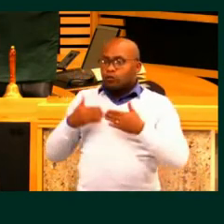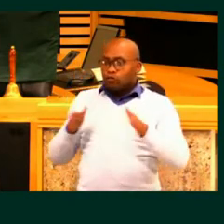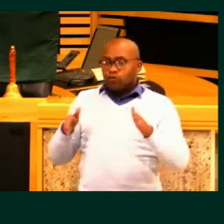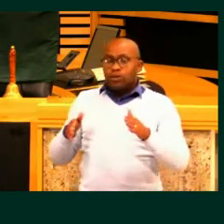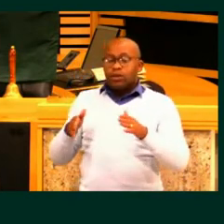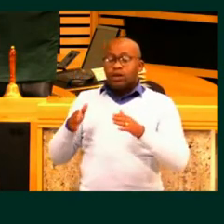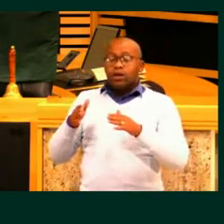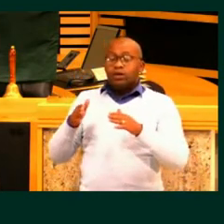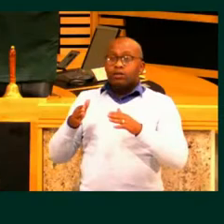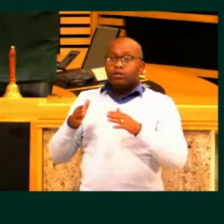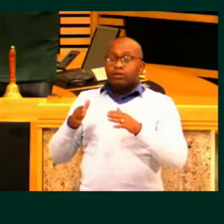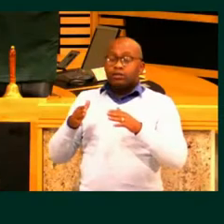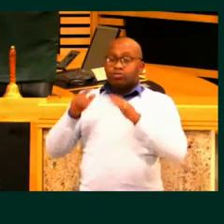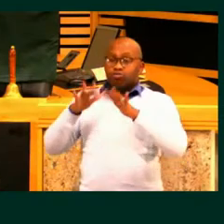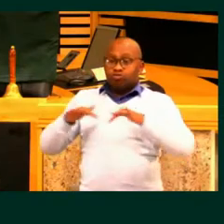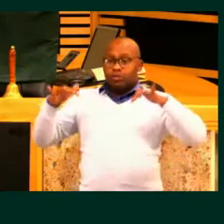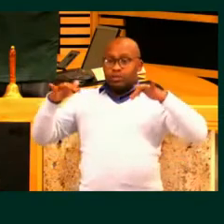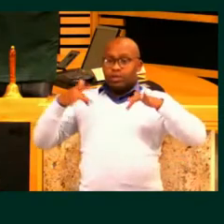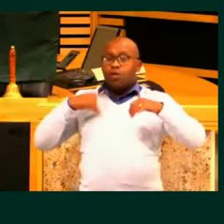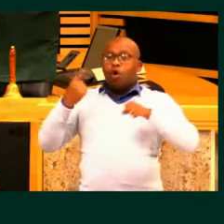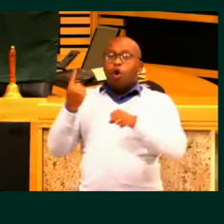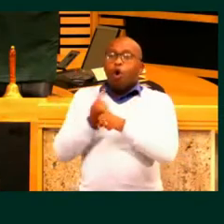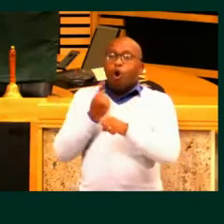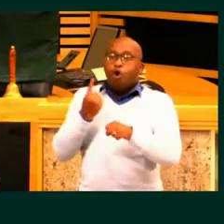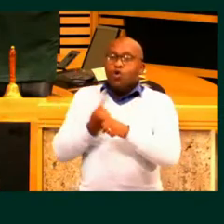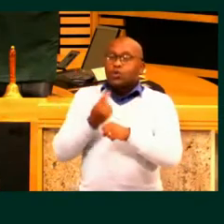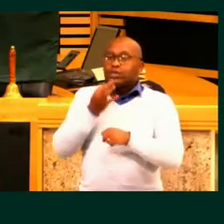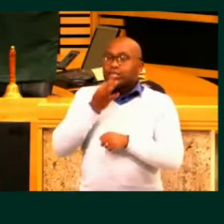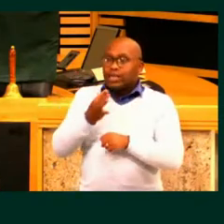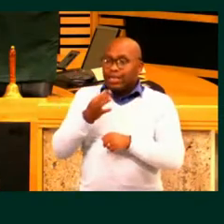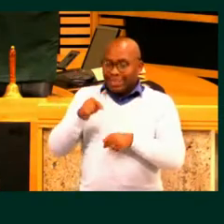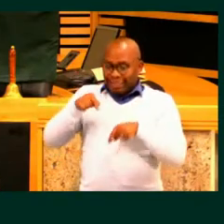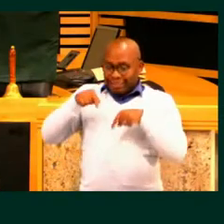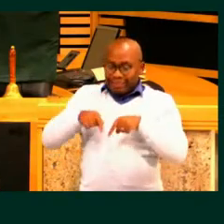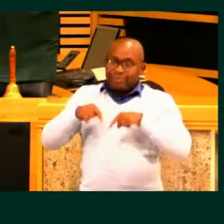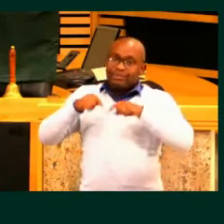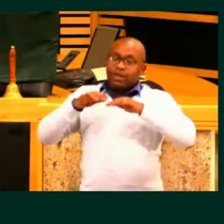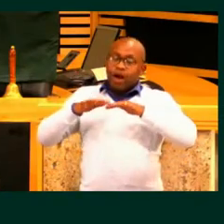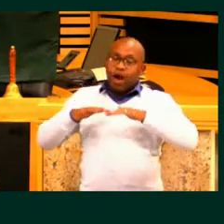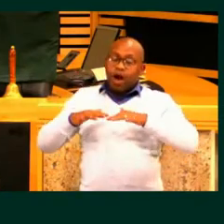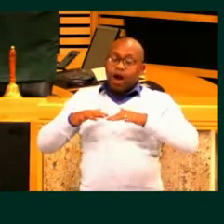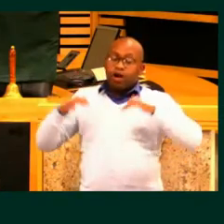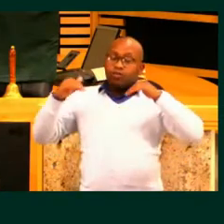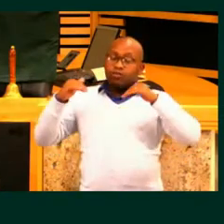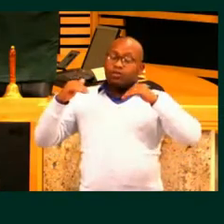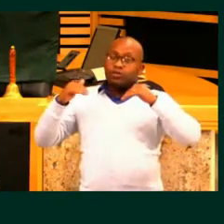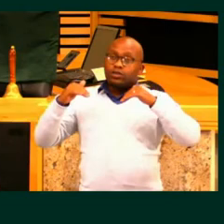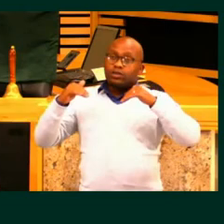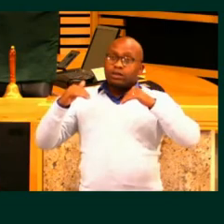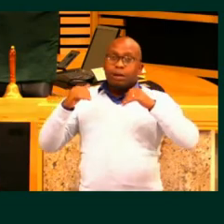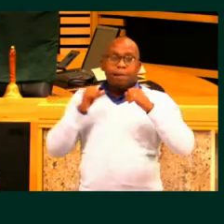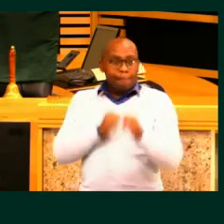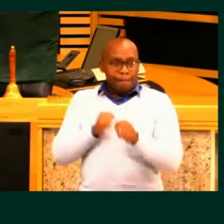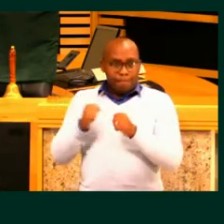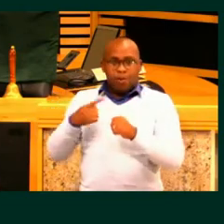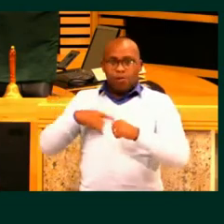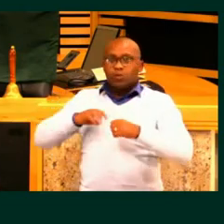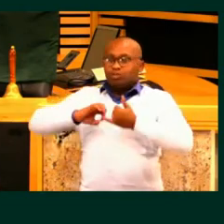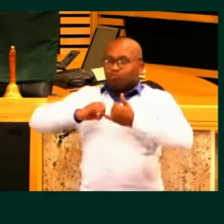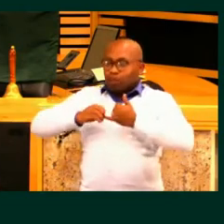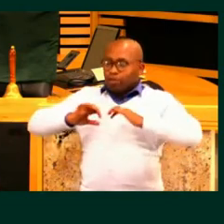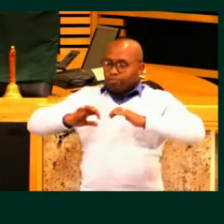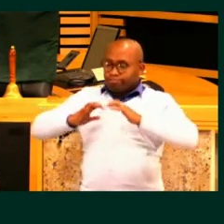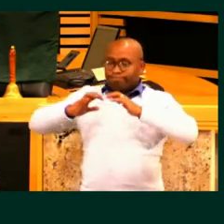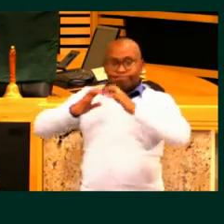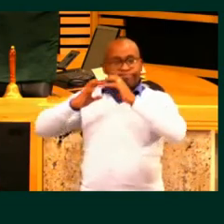strategies this house is still under construction because to appoint them but there is